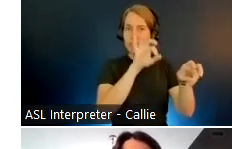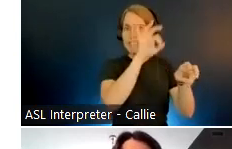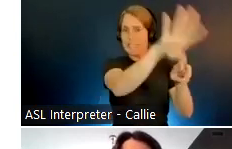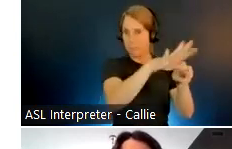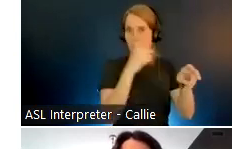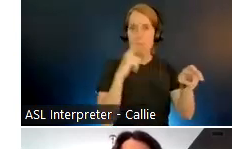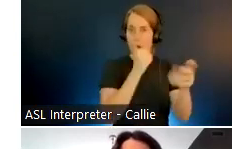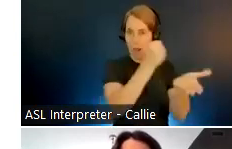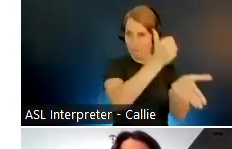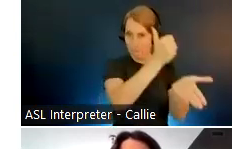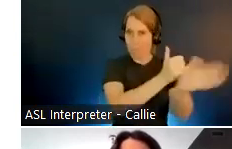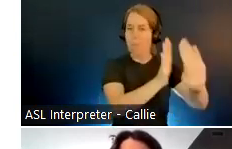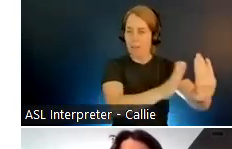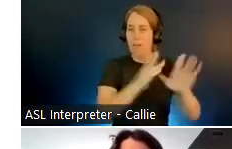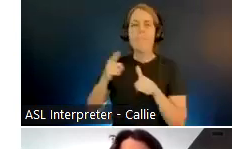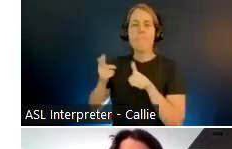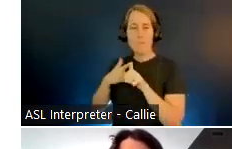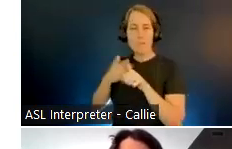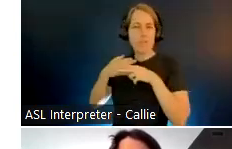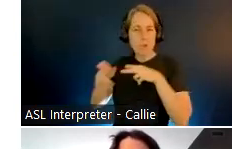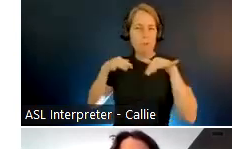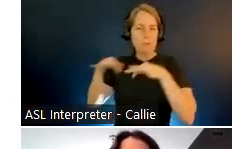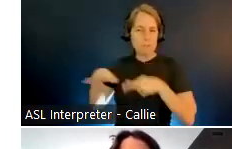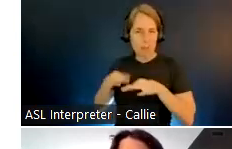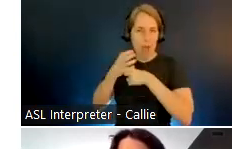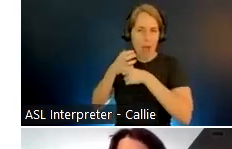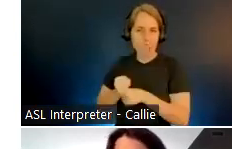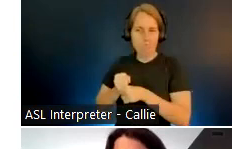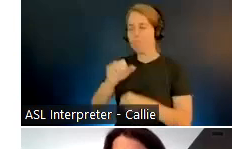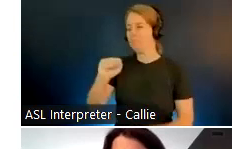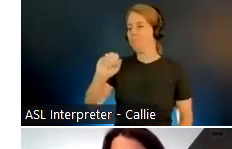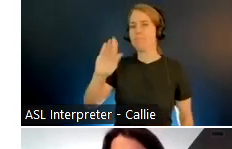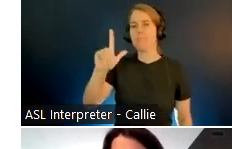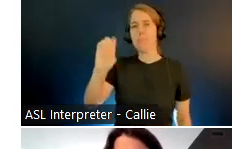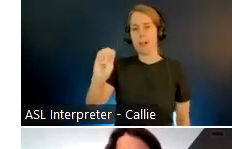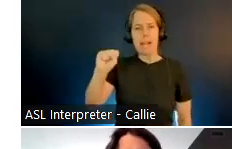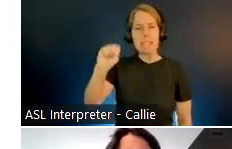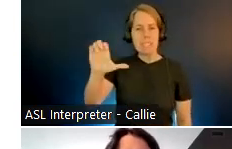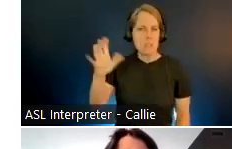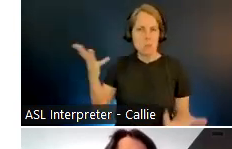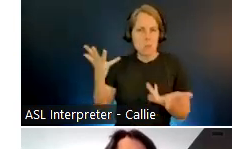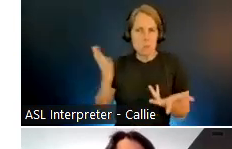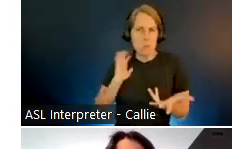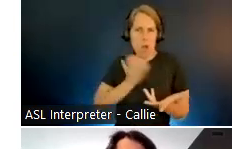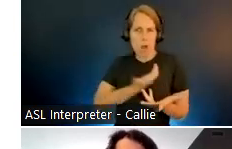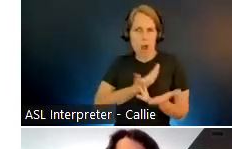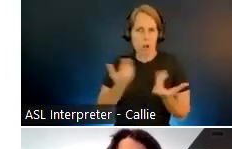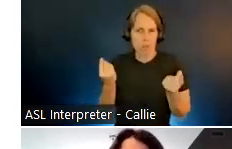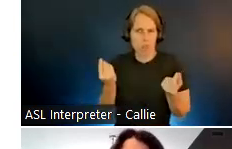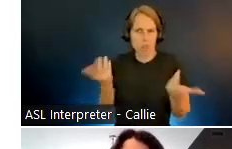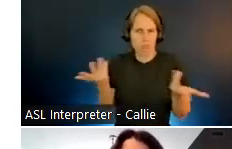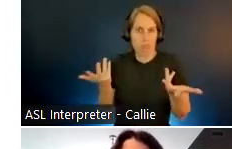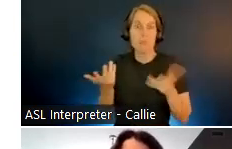give a quick overview of Able, South Carolina and what exactly we do. Because along with Disability Rights